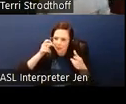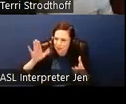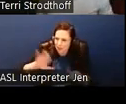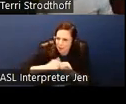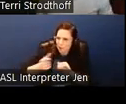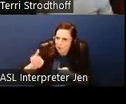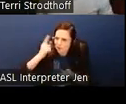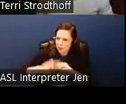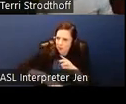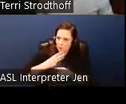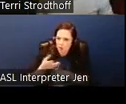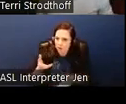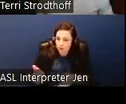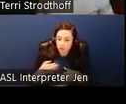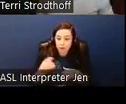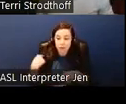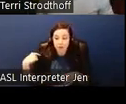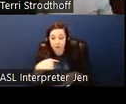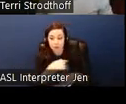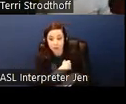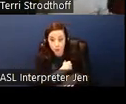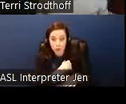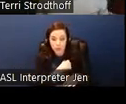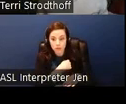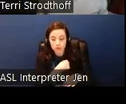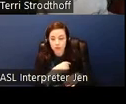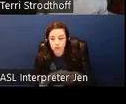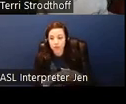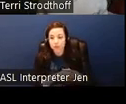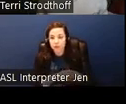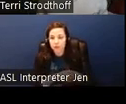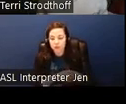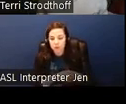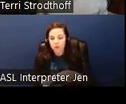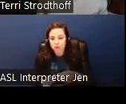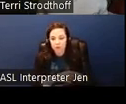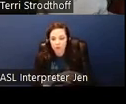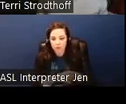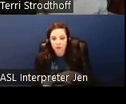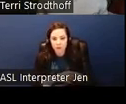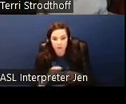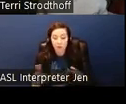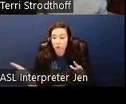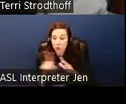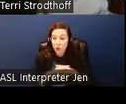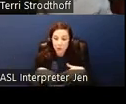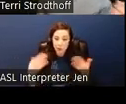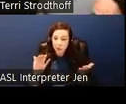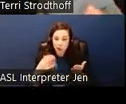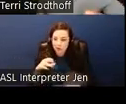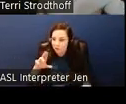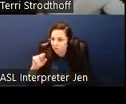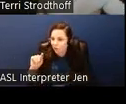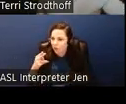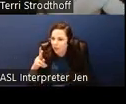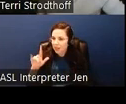us as a birthright show up, because this is again about our humanity, is we show up with our authenticity. What I mean by authenticity